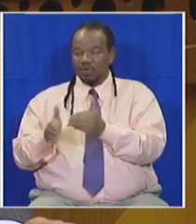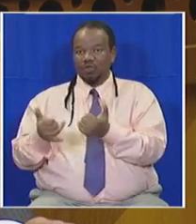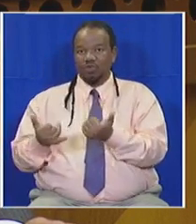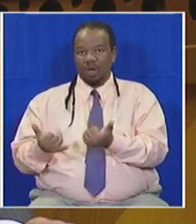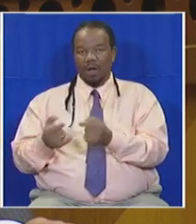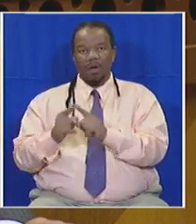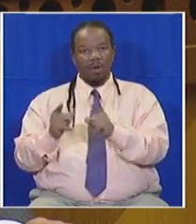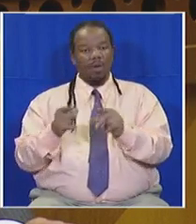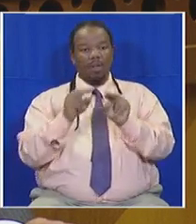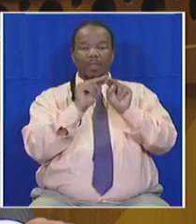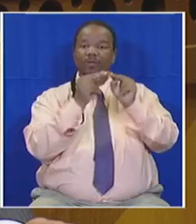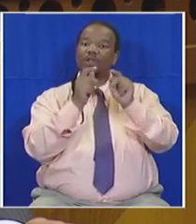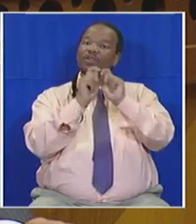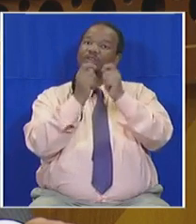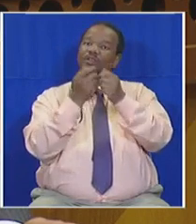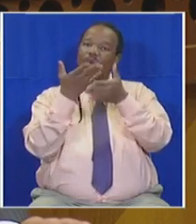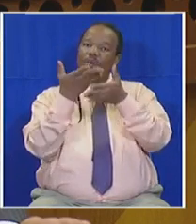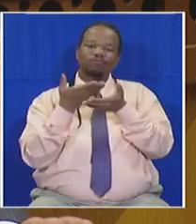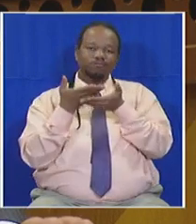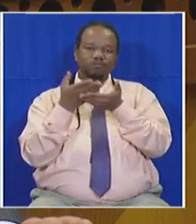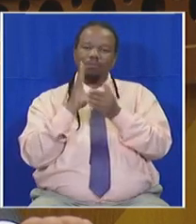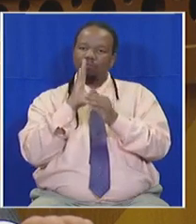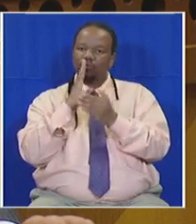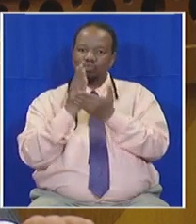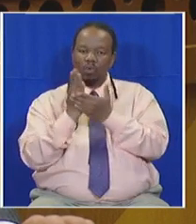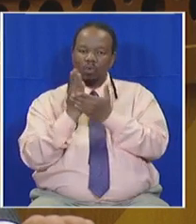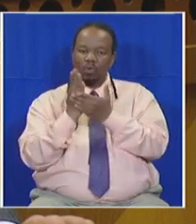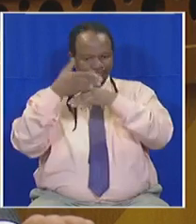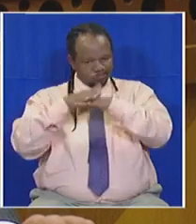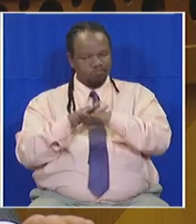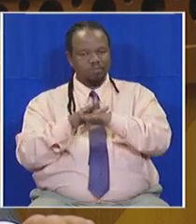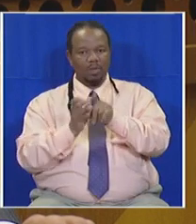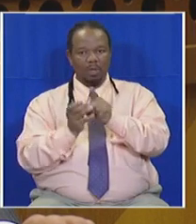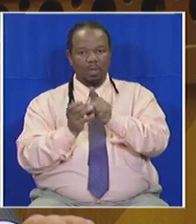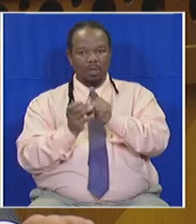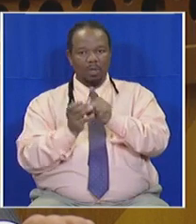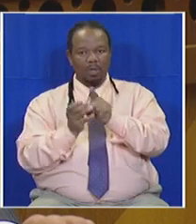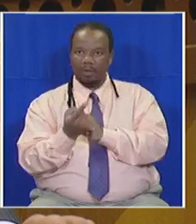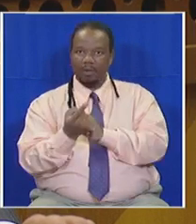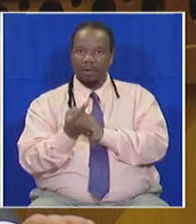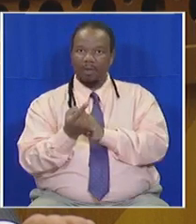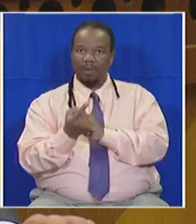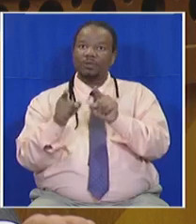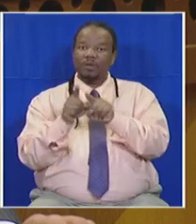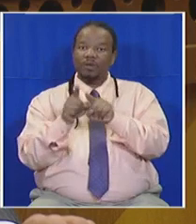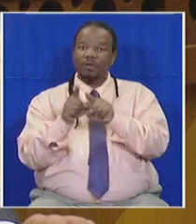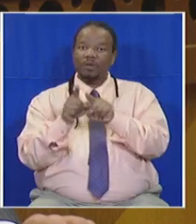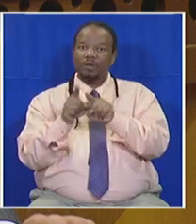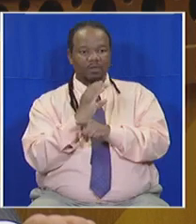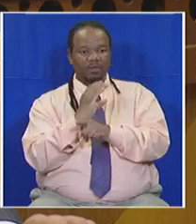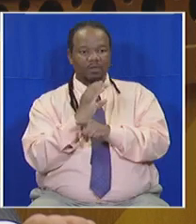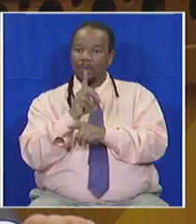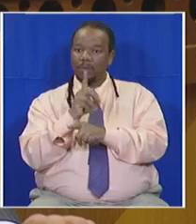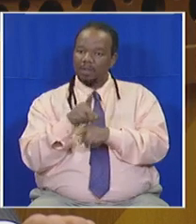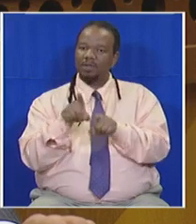working closely with National Treasury to ensure that we implement ensure that we improve the CWP implementation model